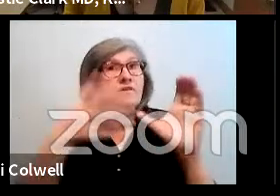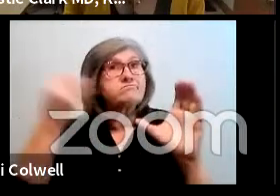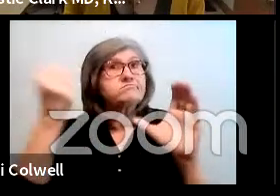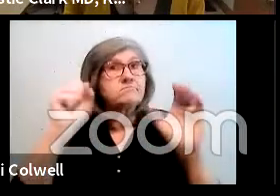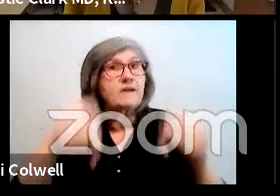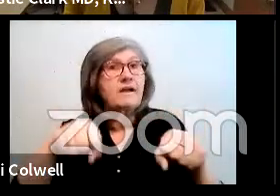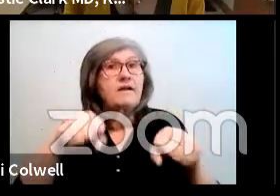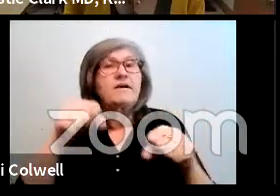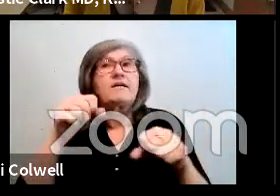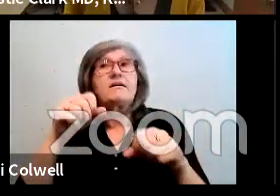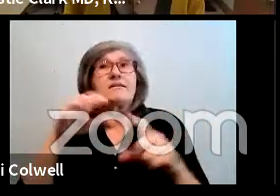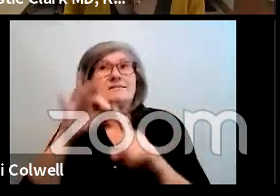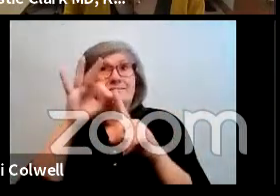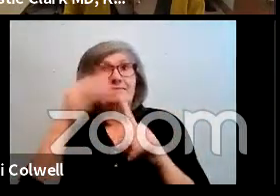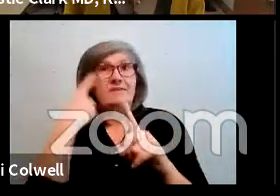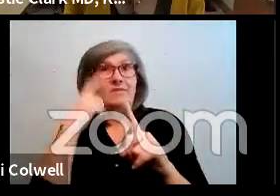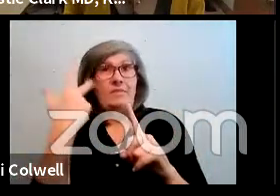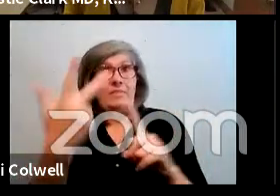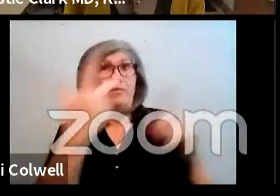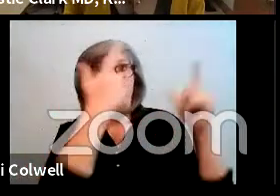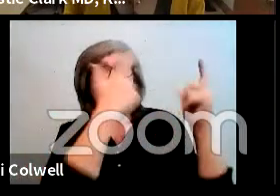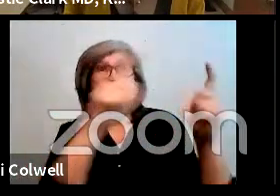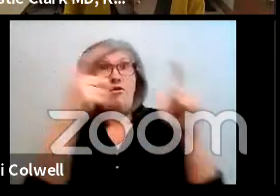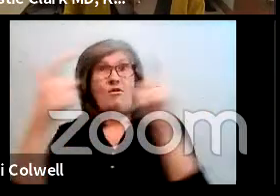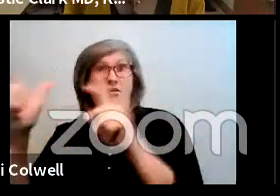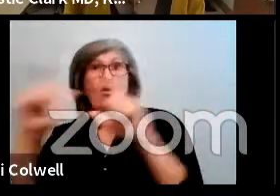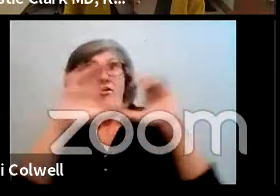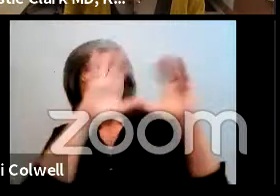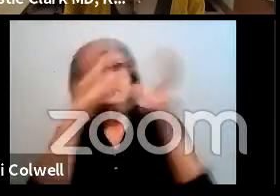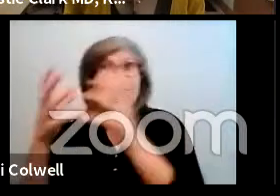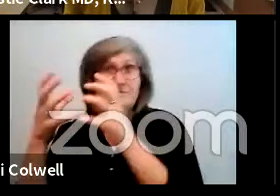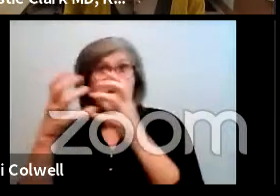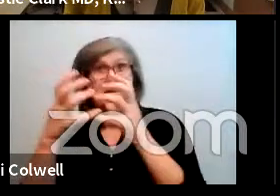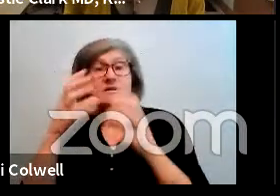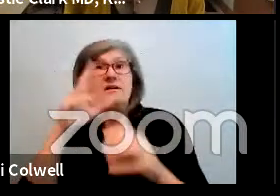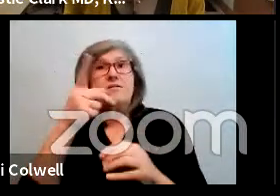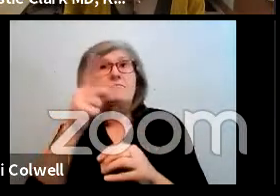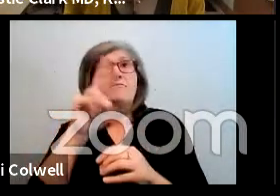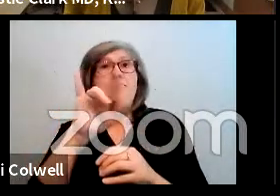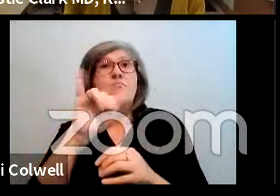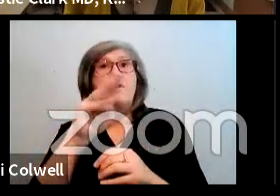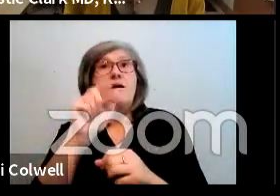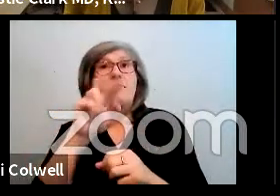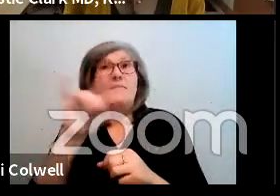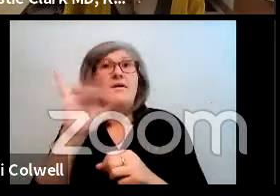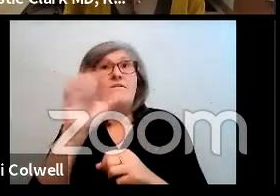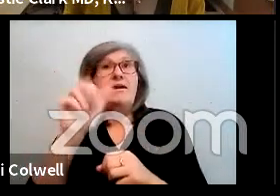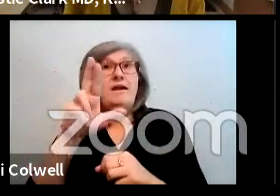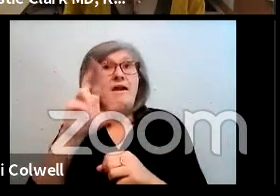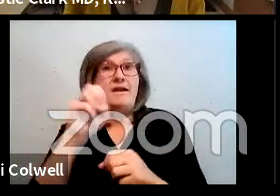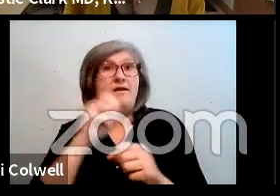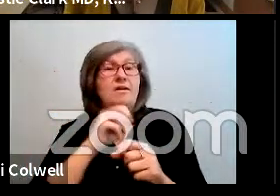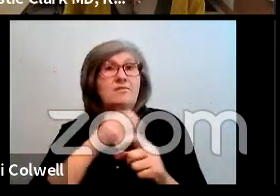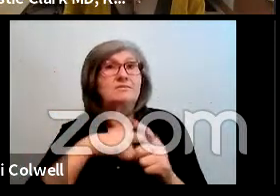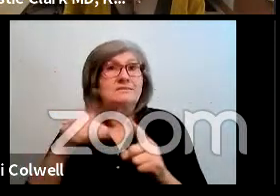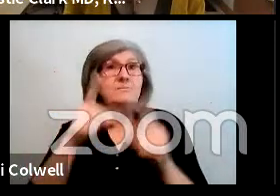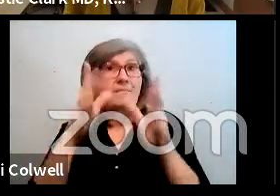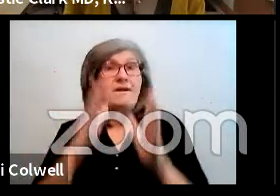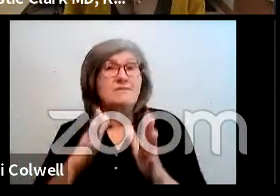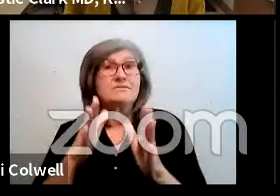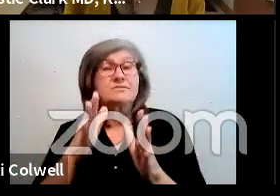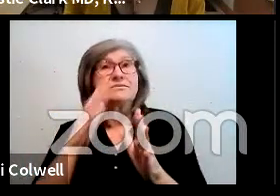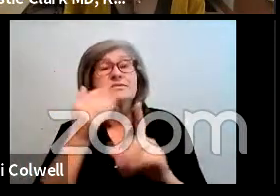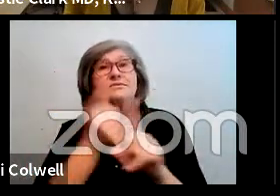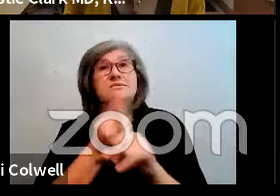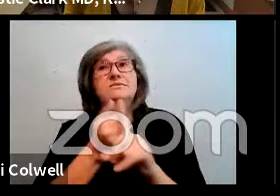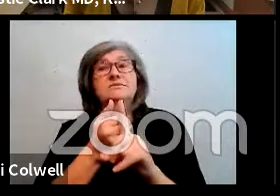thing, especially for 3 large specialties and the primary care specialties. And so I would be in favor